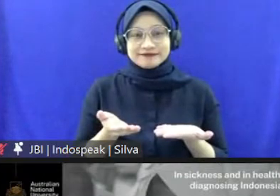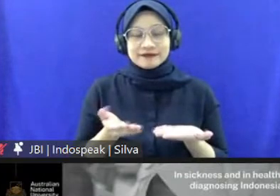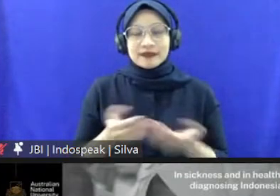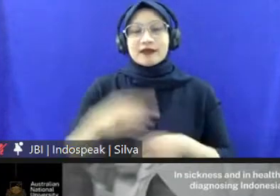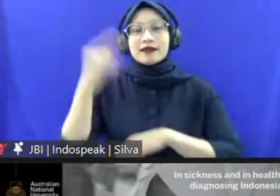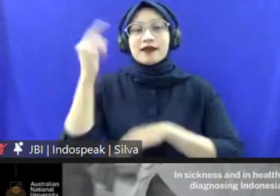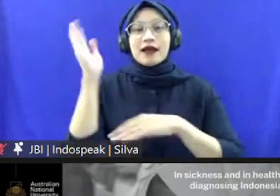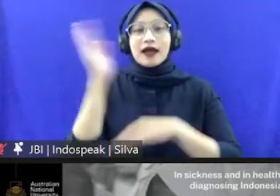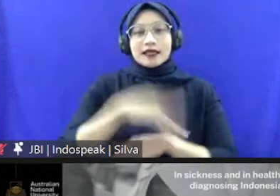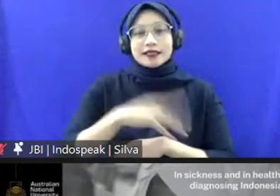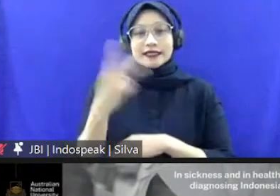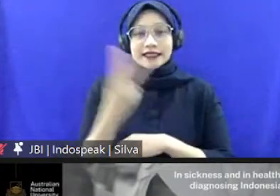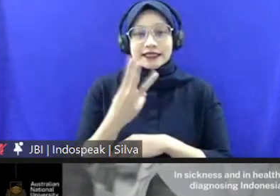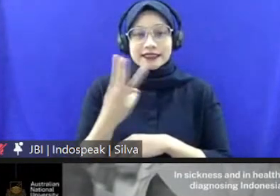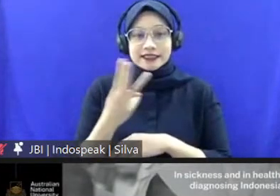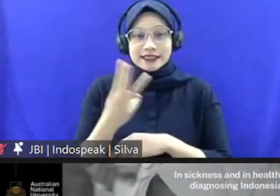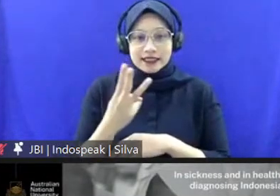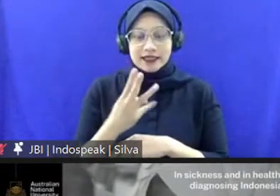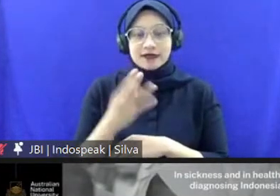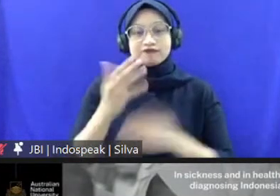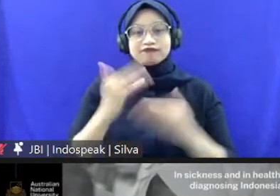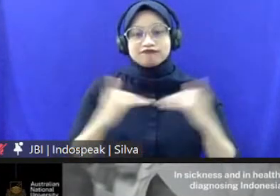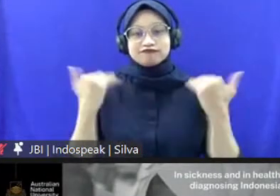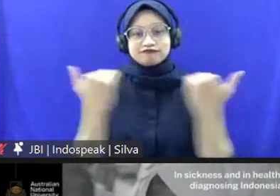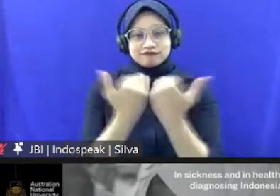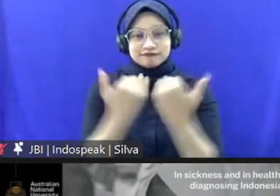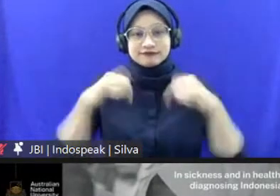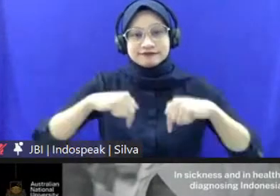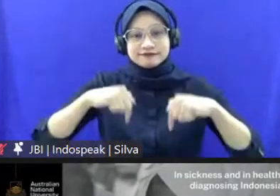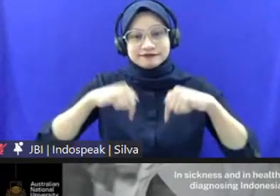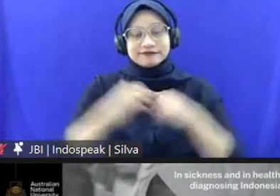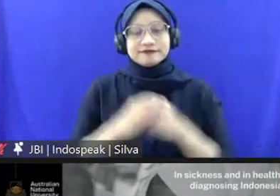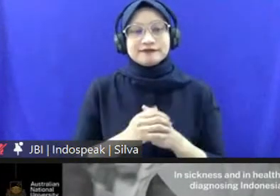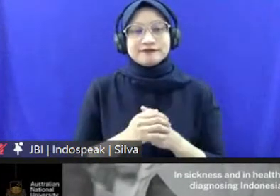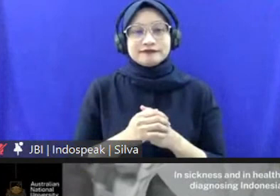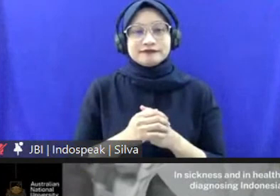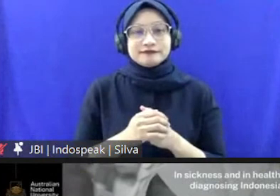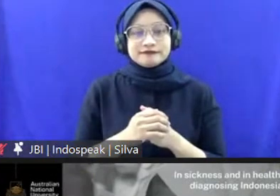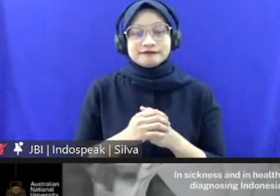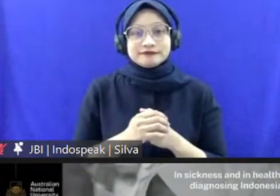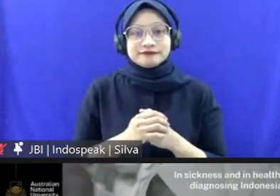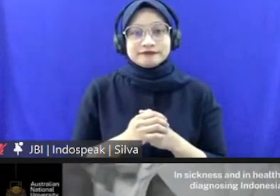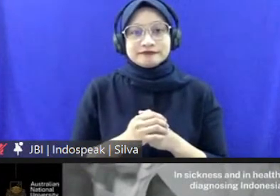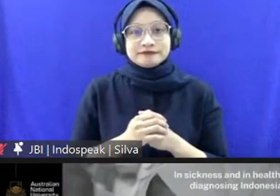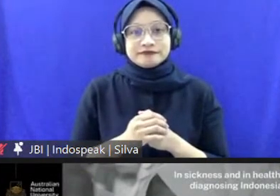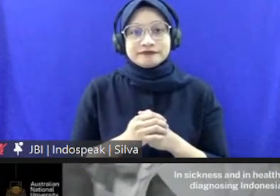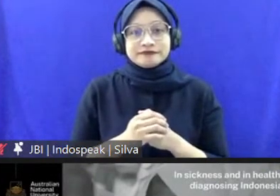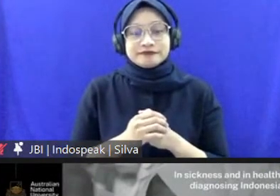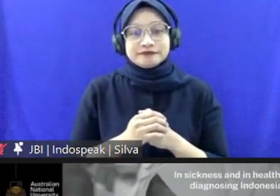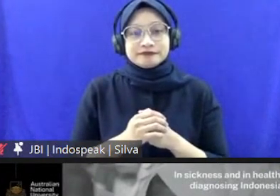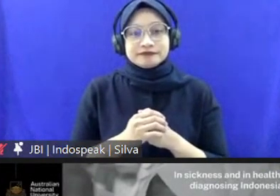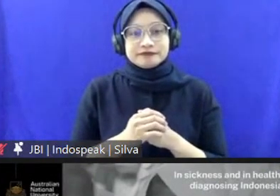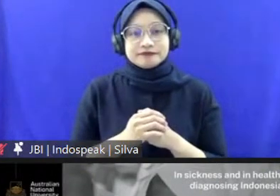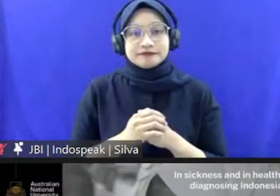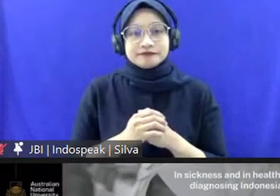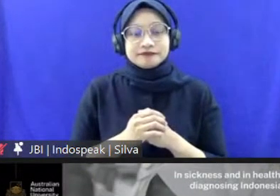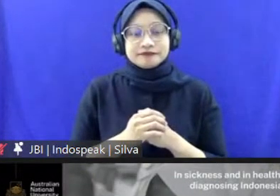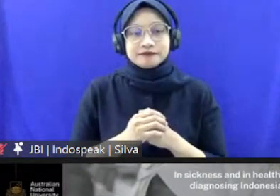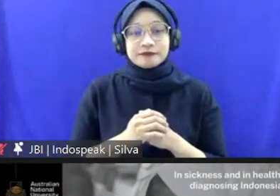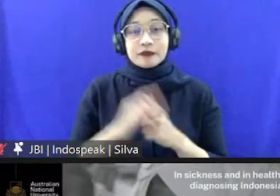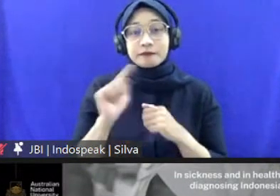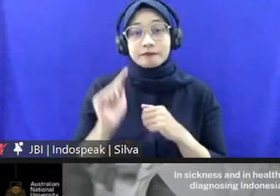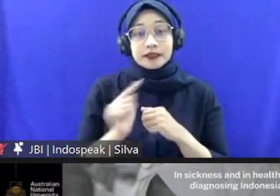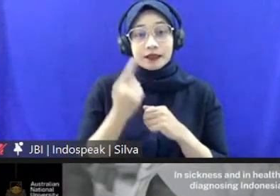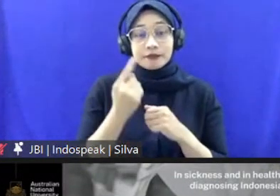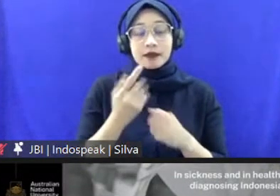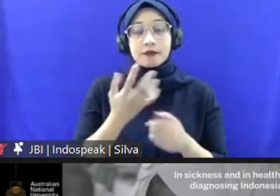update. The topic for this session is the health outcomes in the life course. First of all, we would